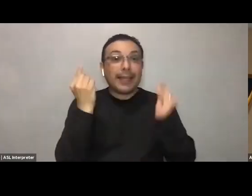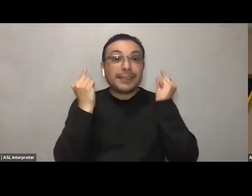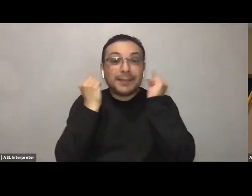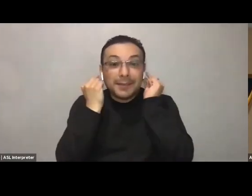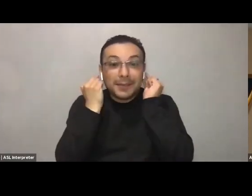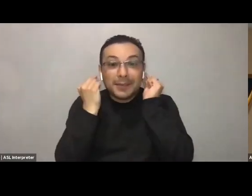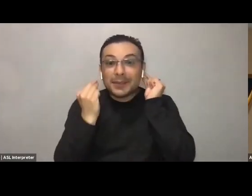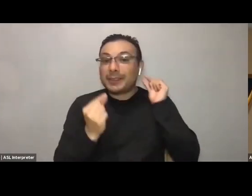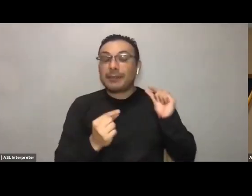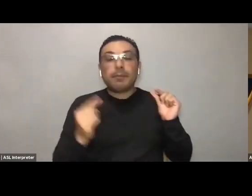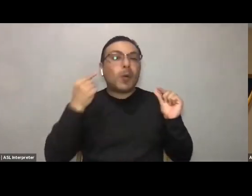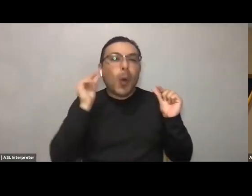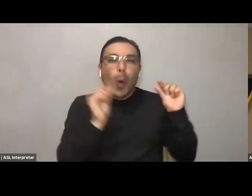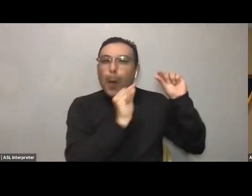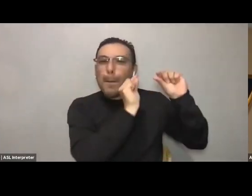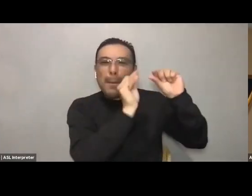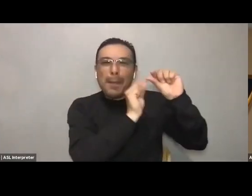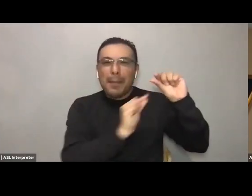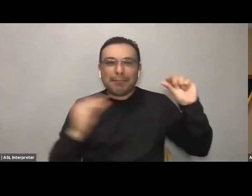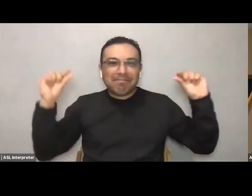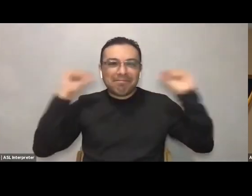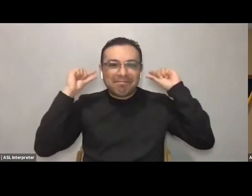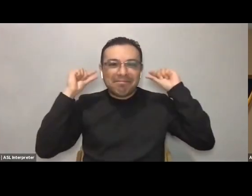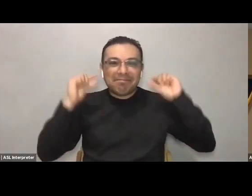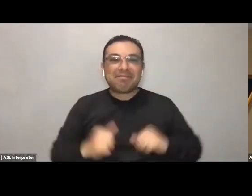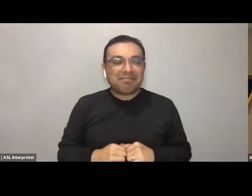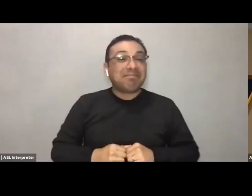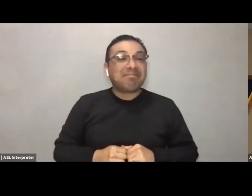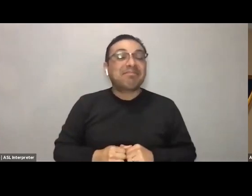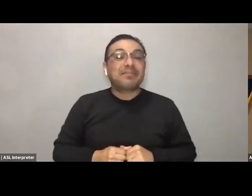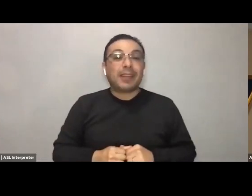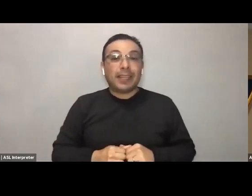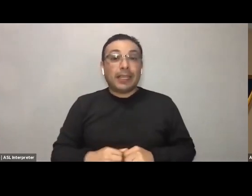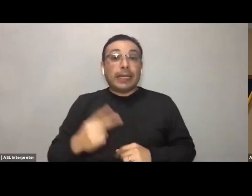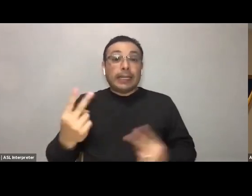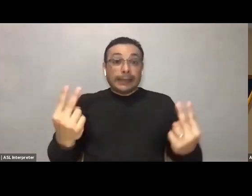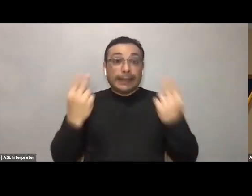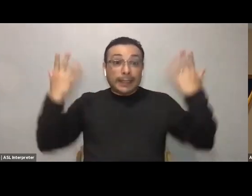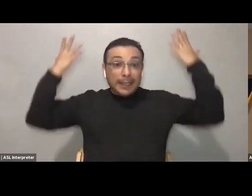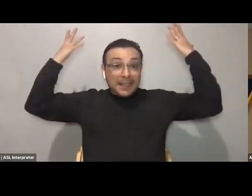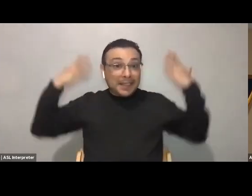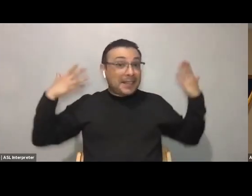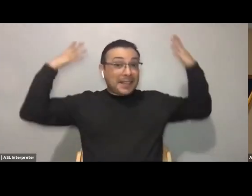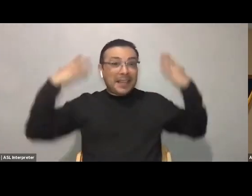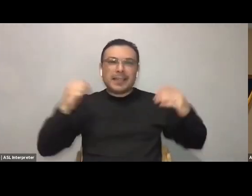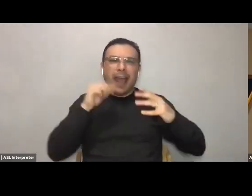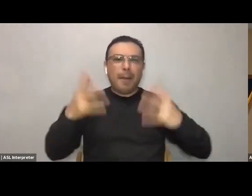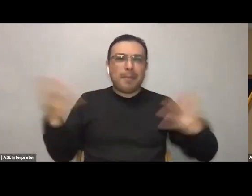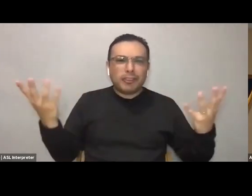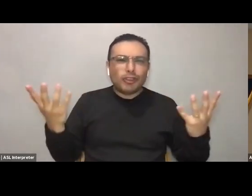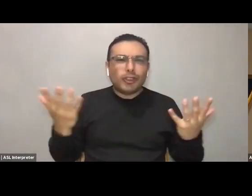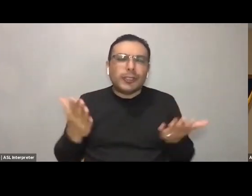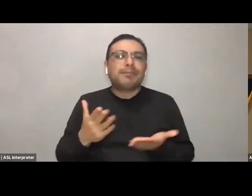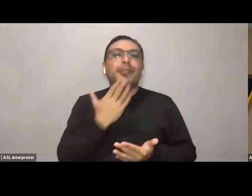markings in them. And you can't really see much of my background behind me other than a taupe colored